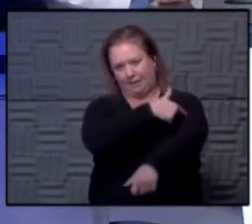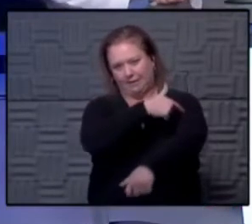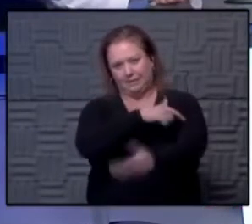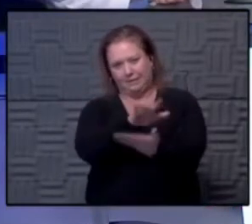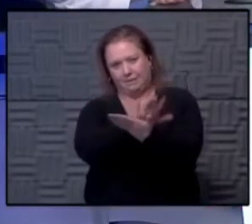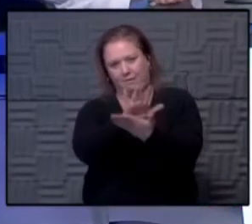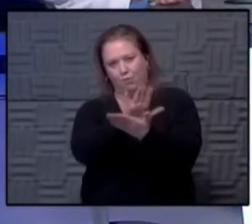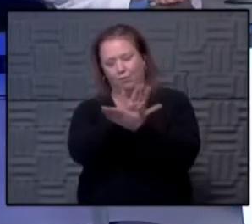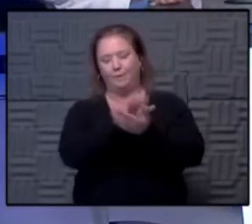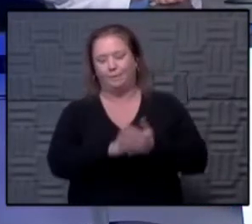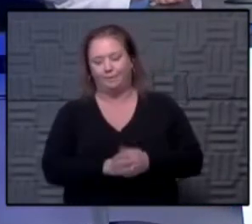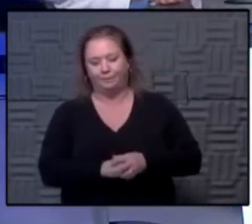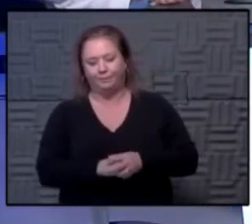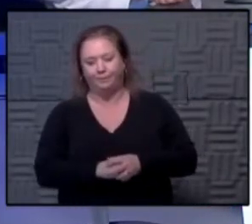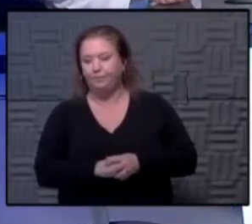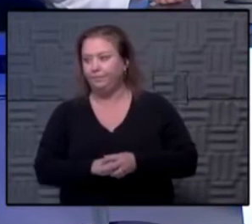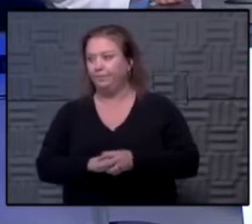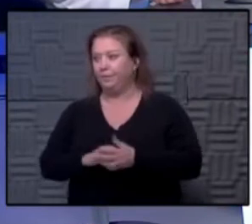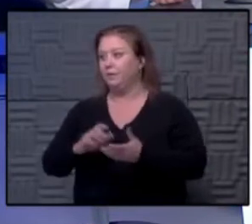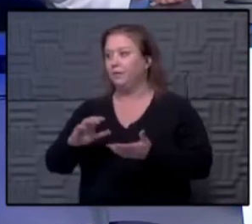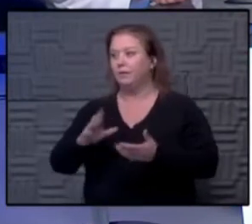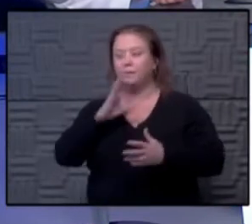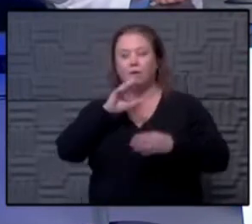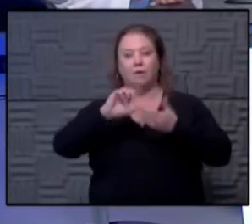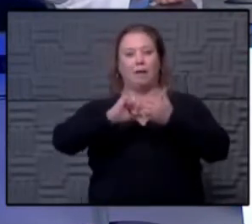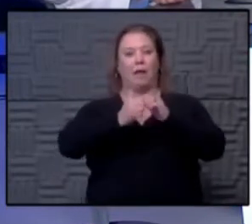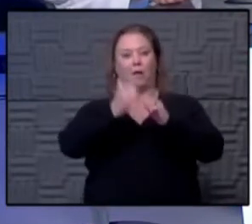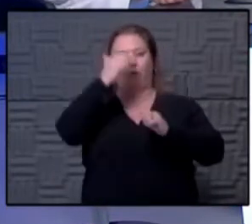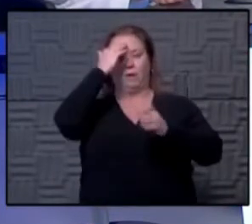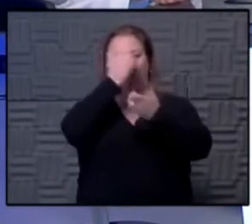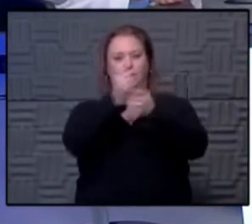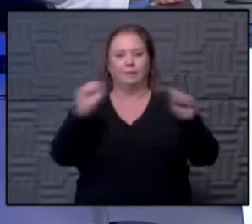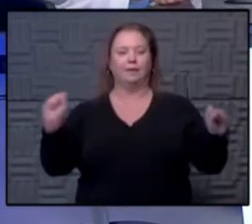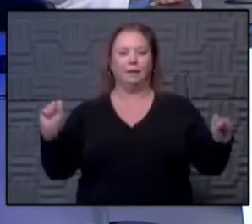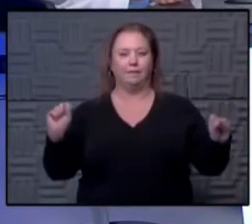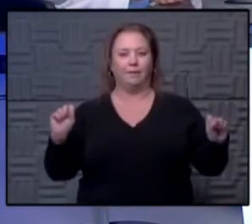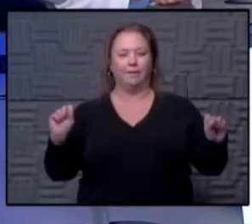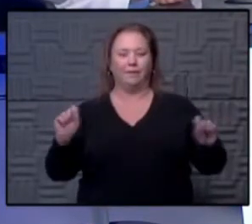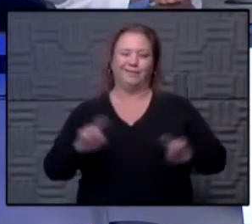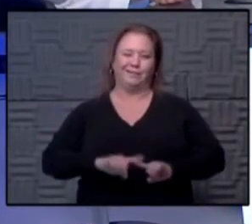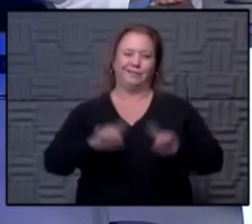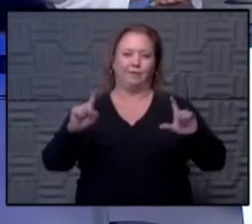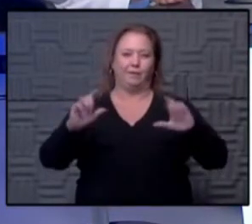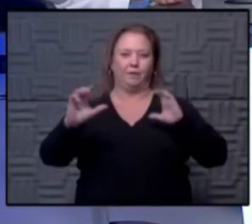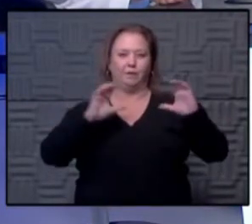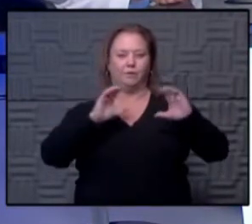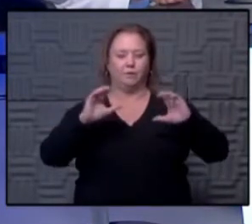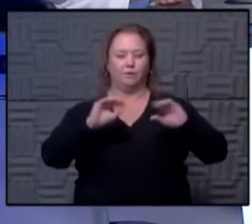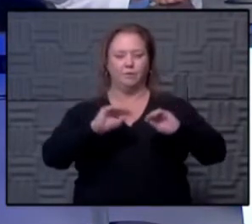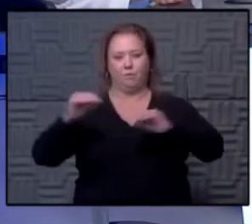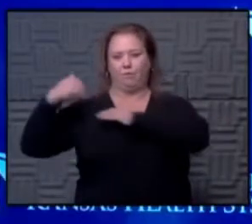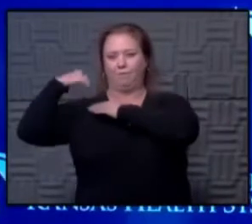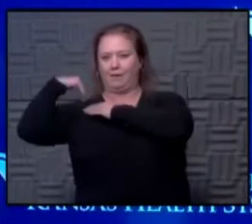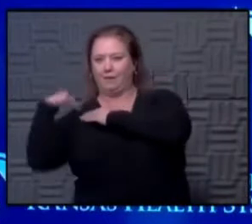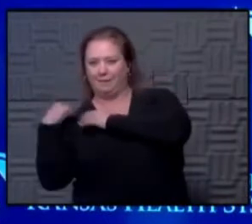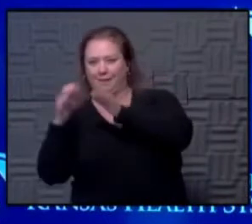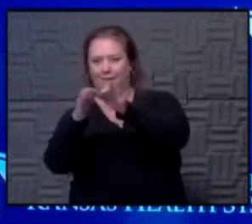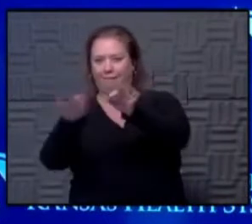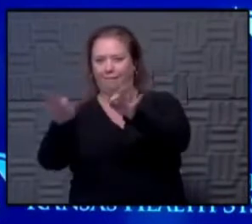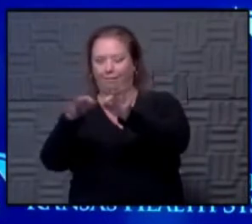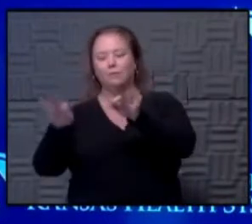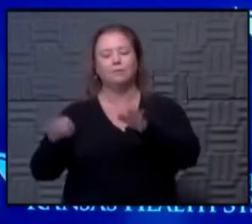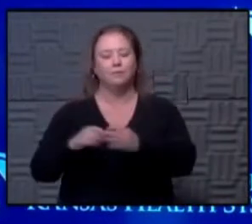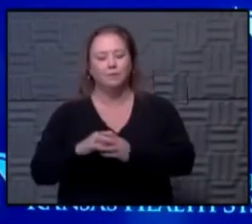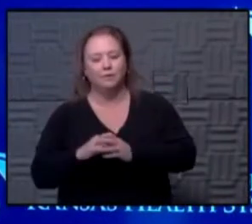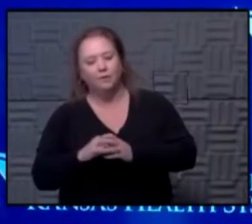So let's start with the how do we know it's safe, because I think that is a different conversation than a no liability clause or any of the